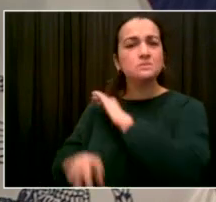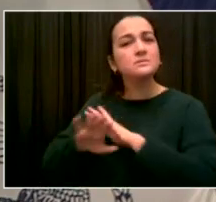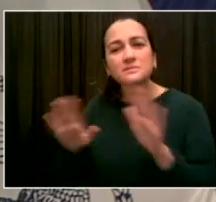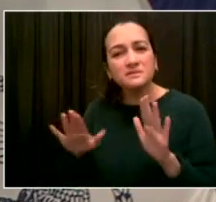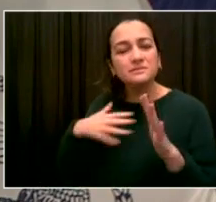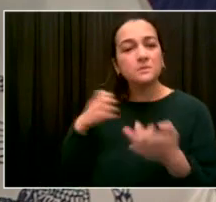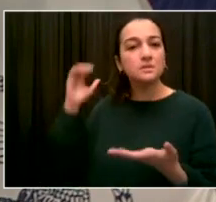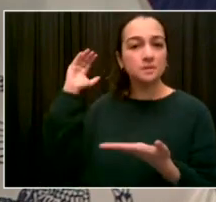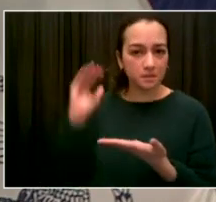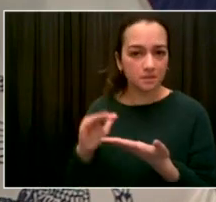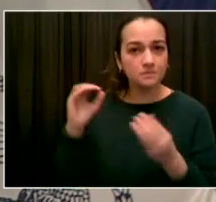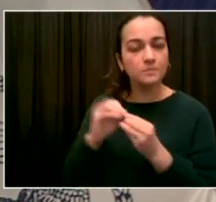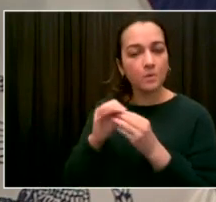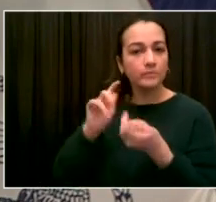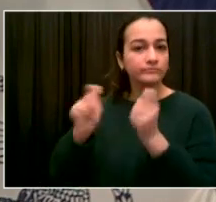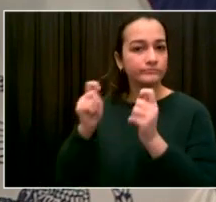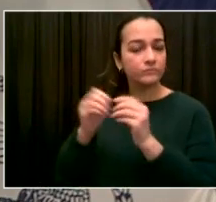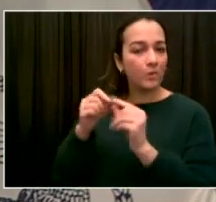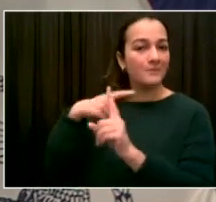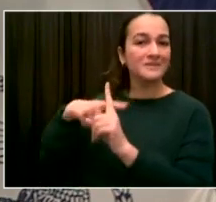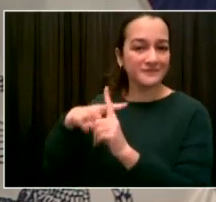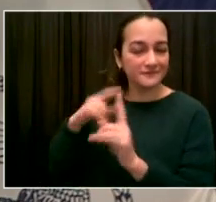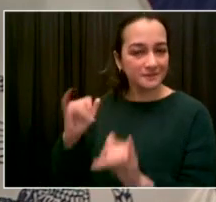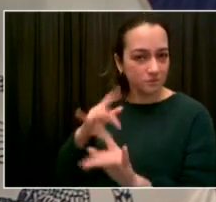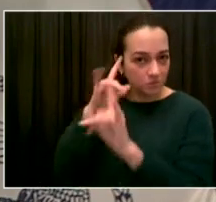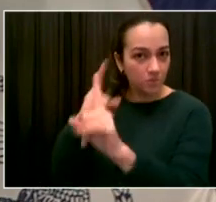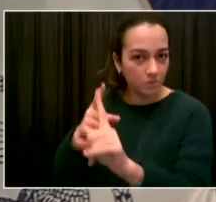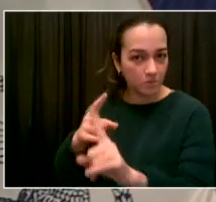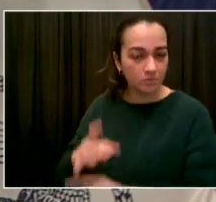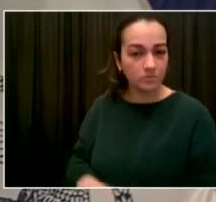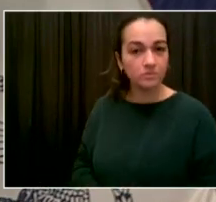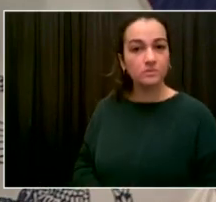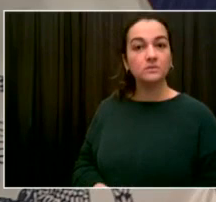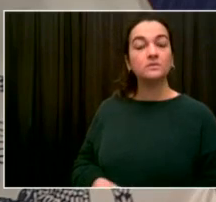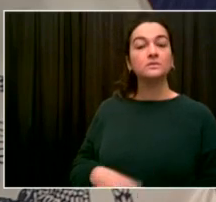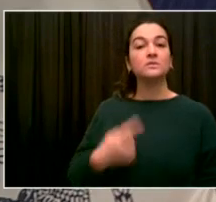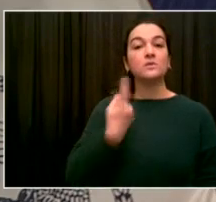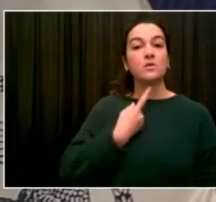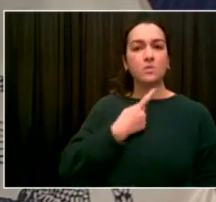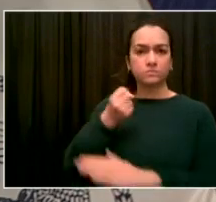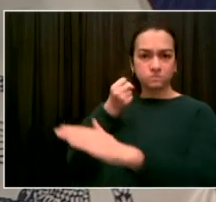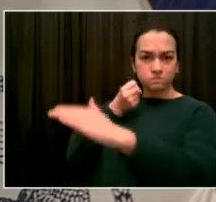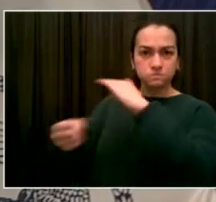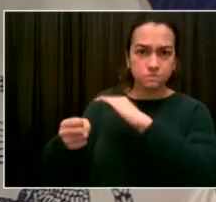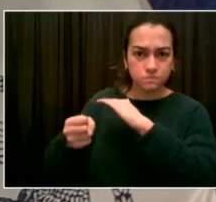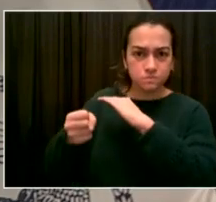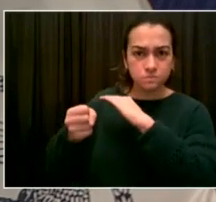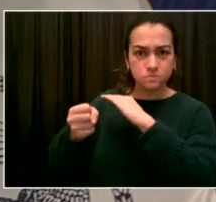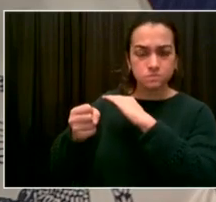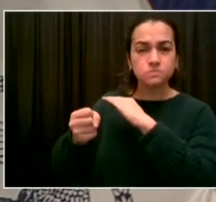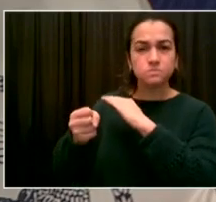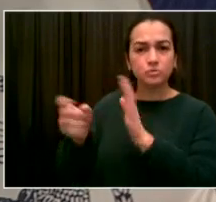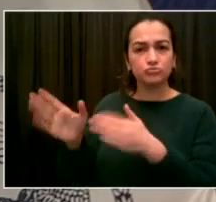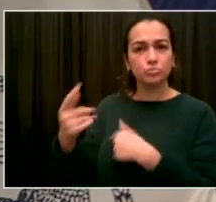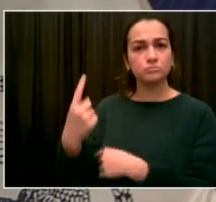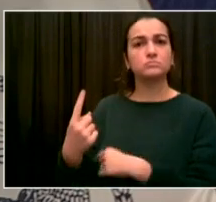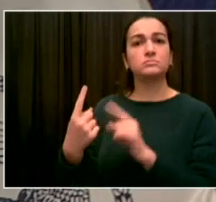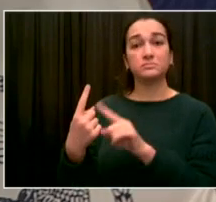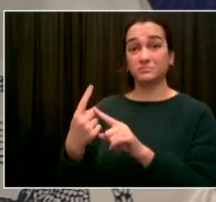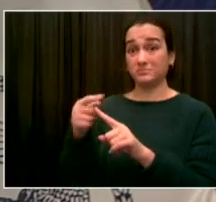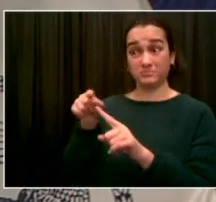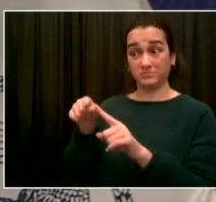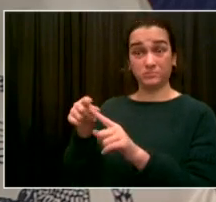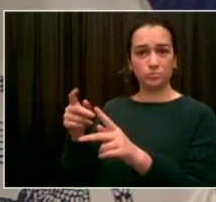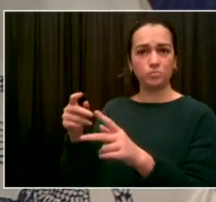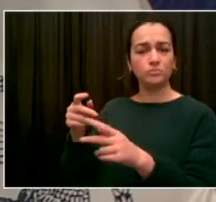problems and conflict. And there is a way to isolate an inmate who has committed an offense, to isolate